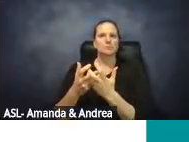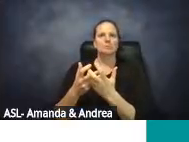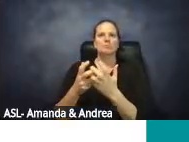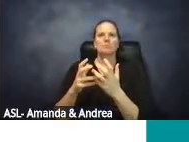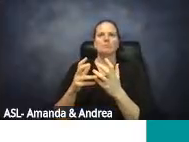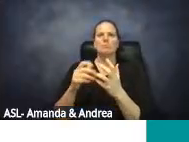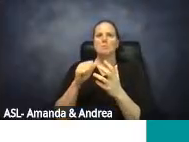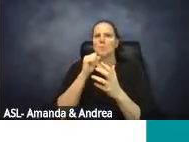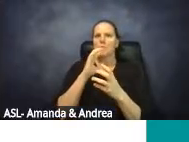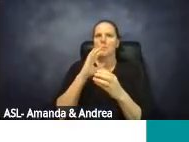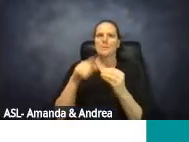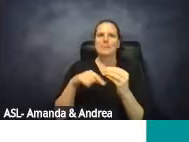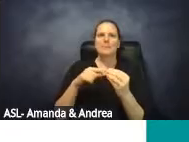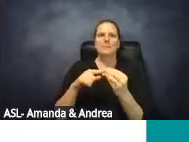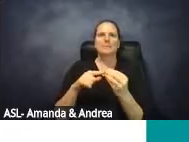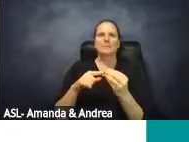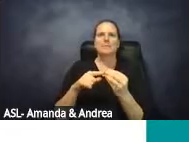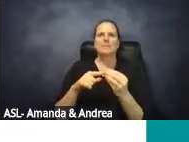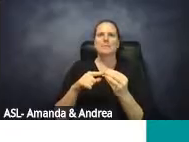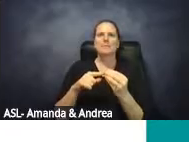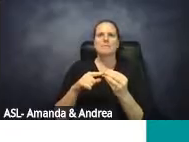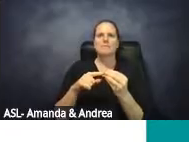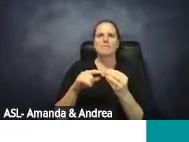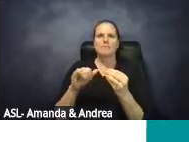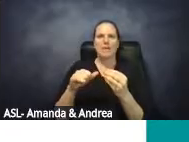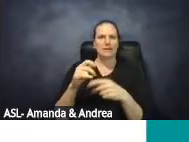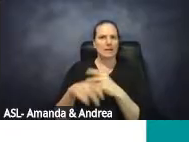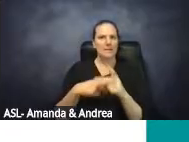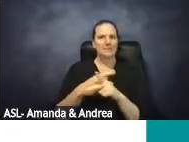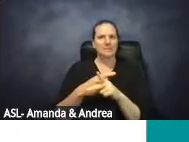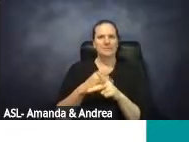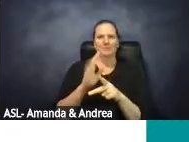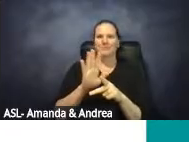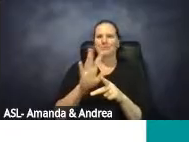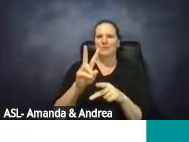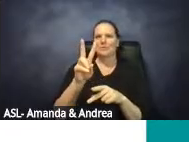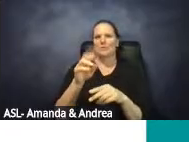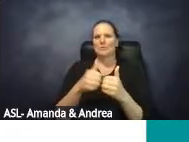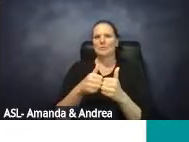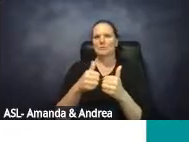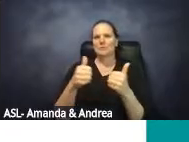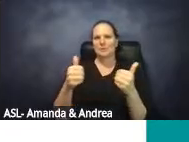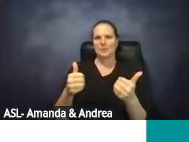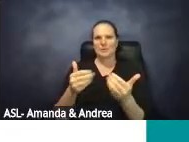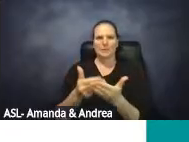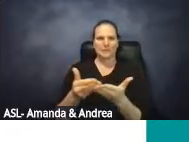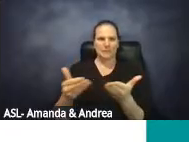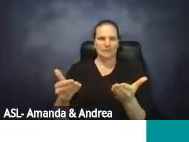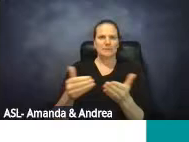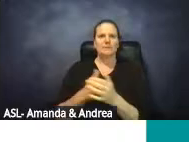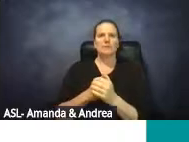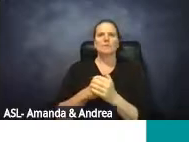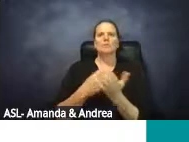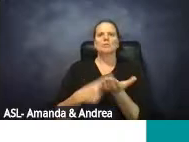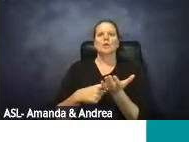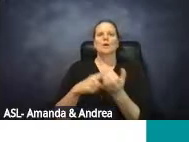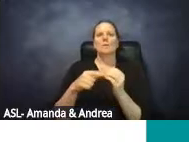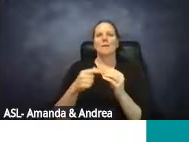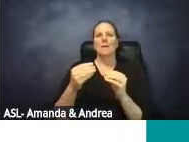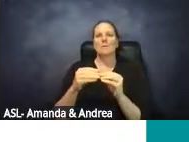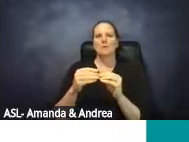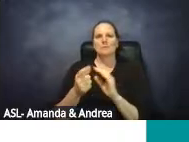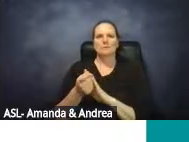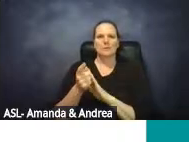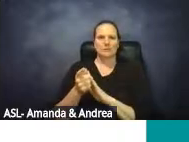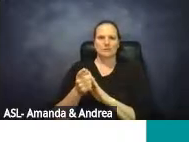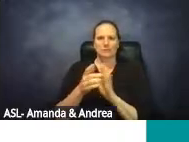about the bridge type. So those are 2 separate things, and we can talk about that more in a minute if